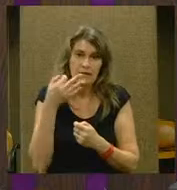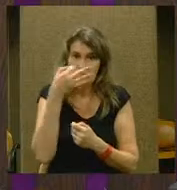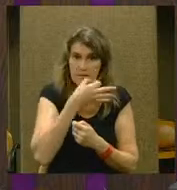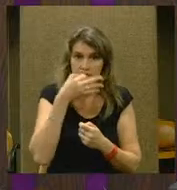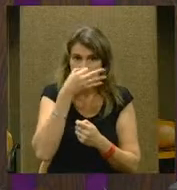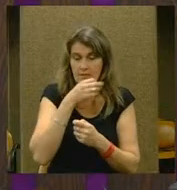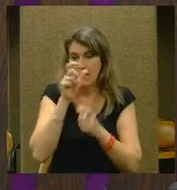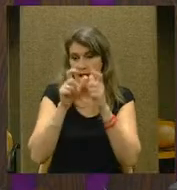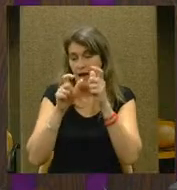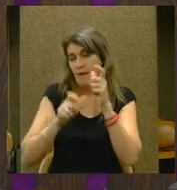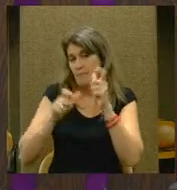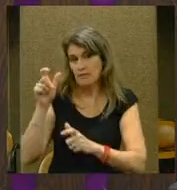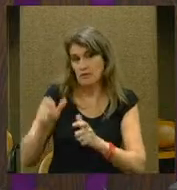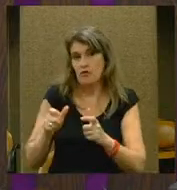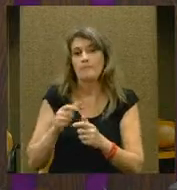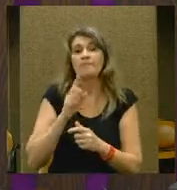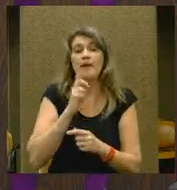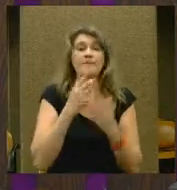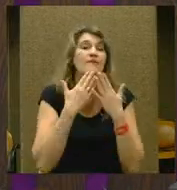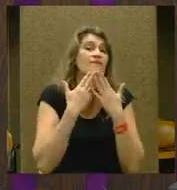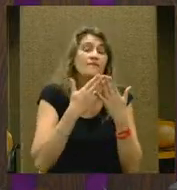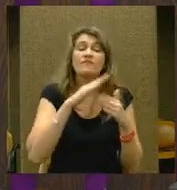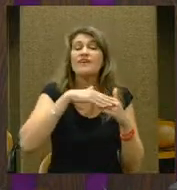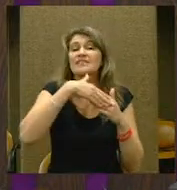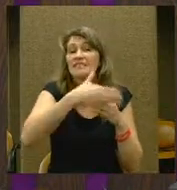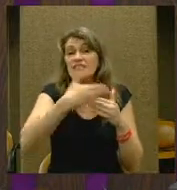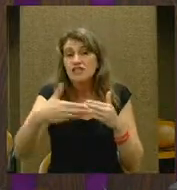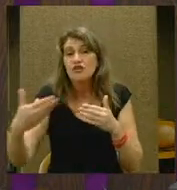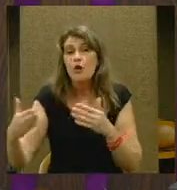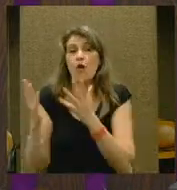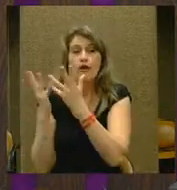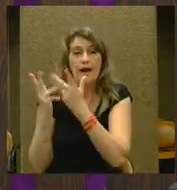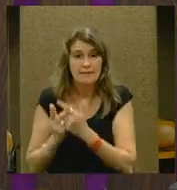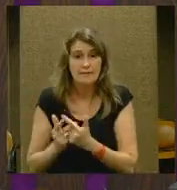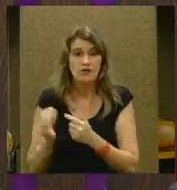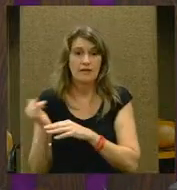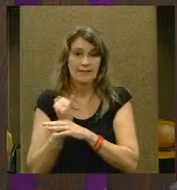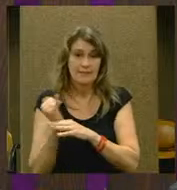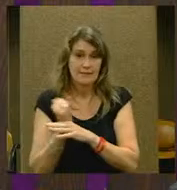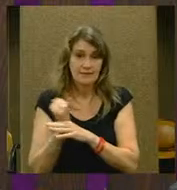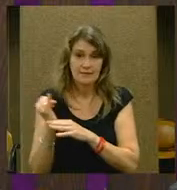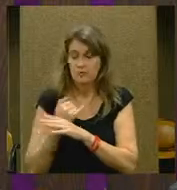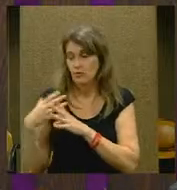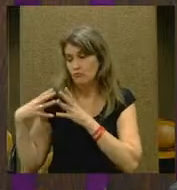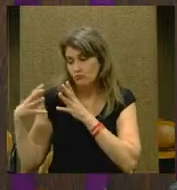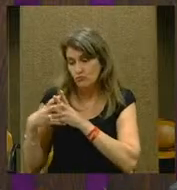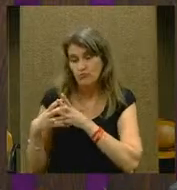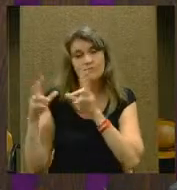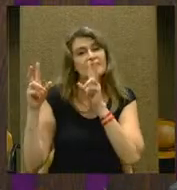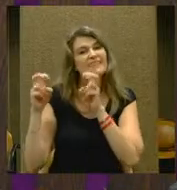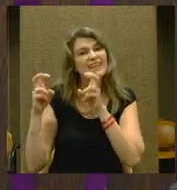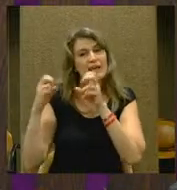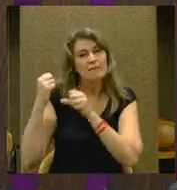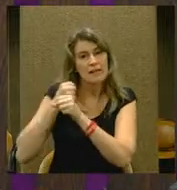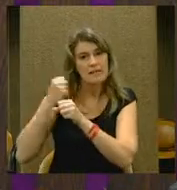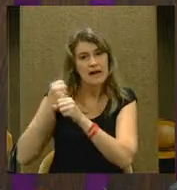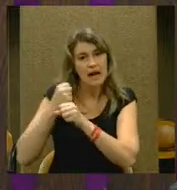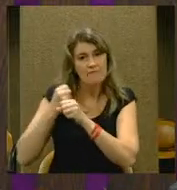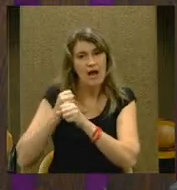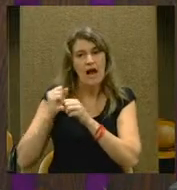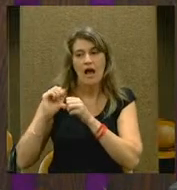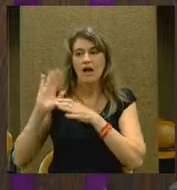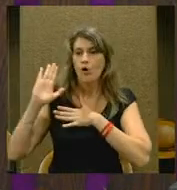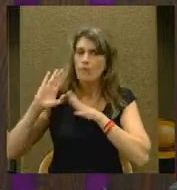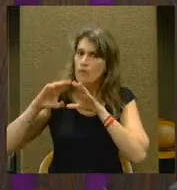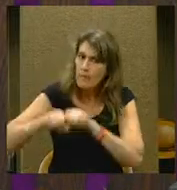the abusive consumption of drugs. And also we're talking about the neighbors, the institutions, the organizations that are working on